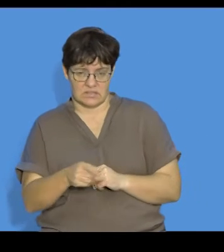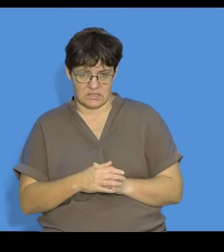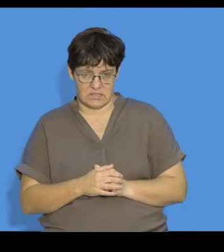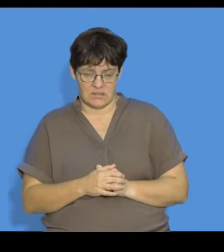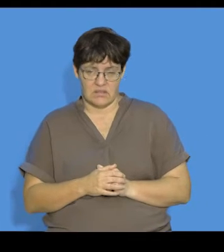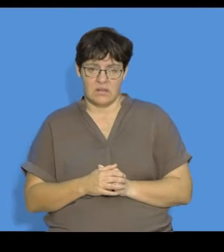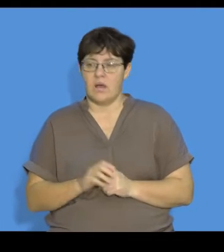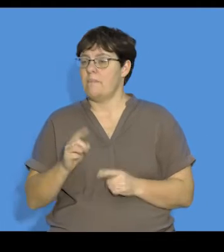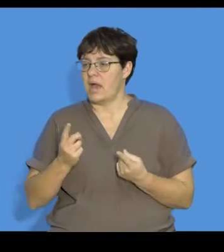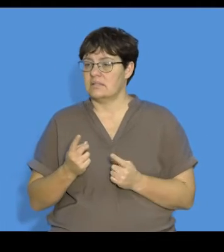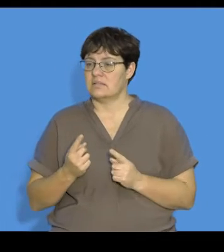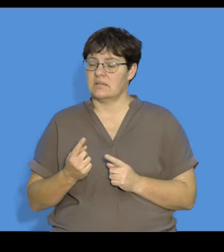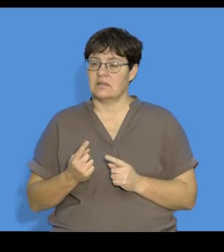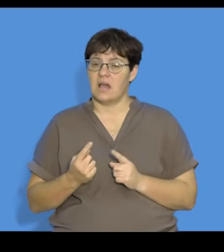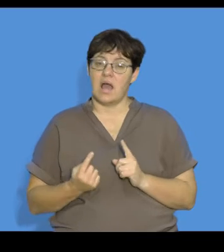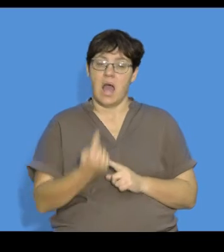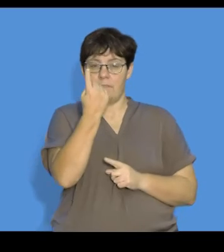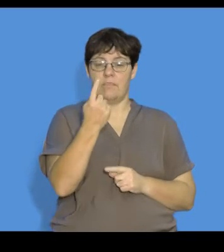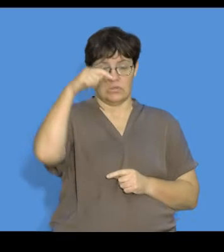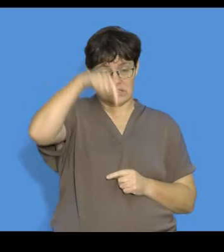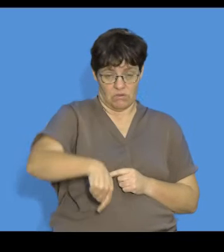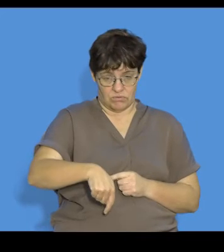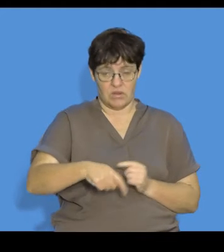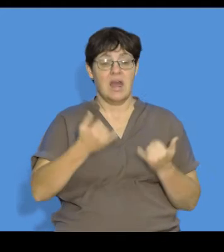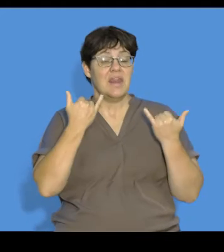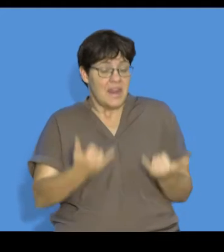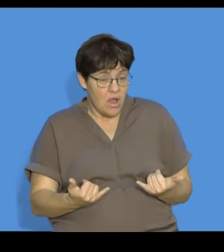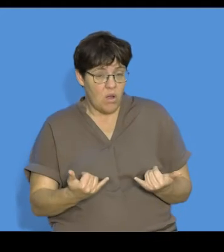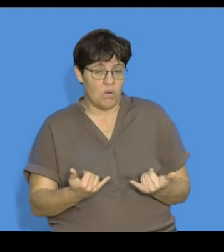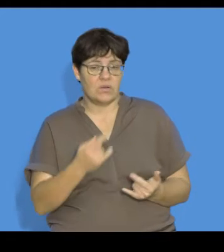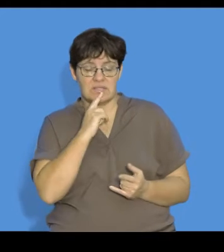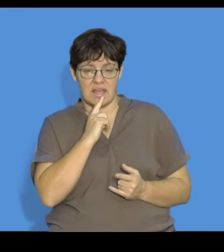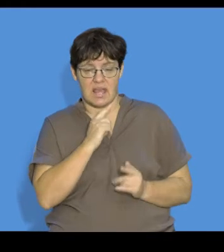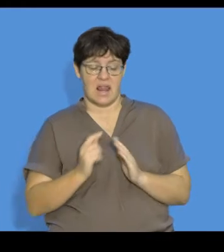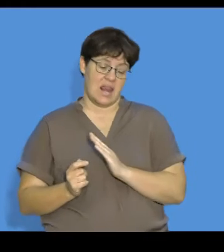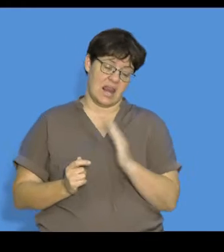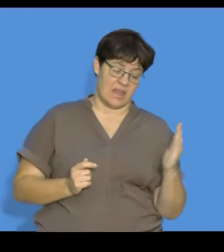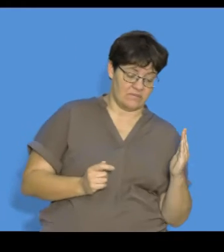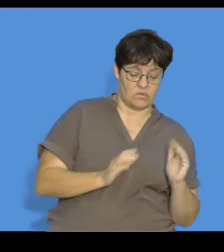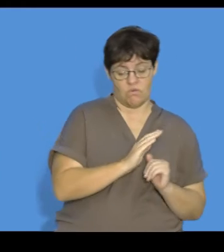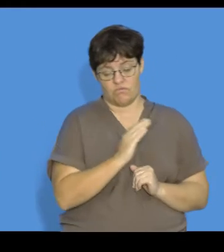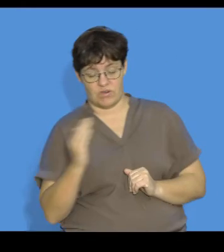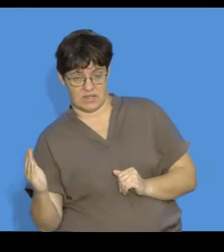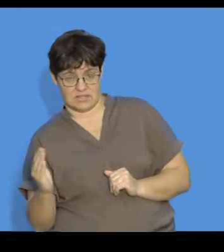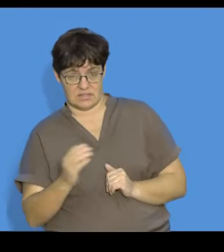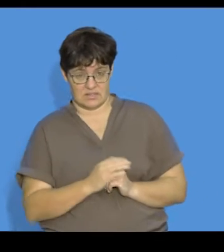up and down, it actually becomes left or right,